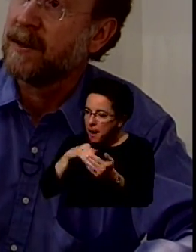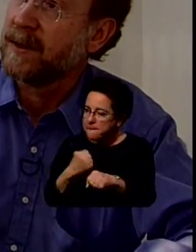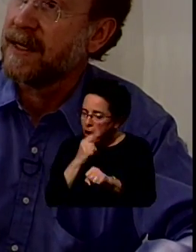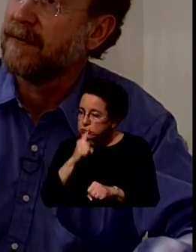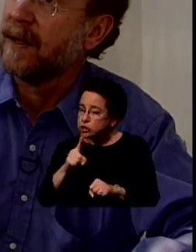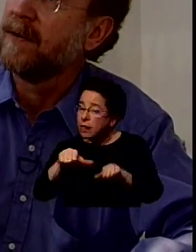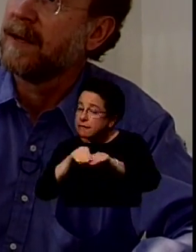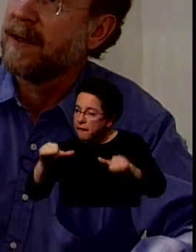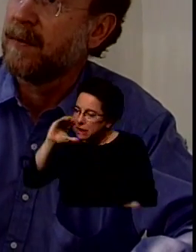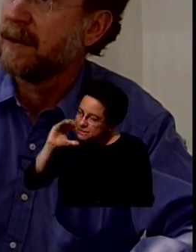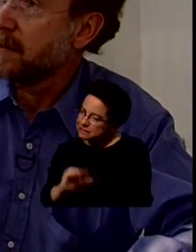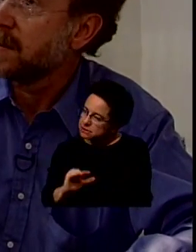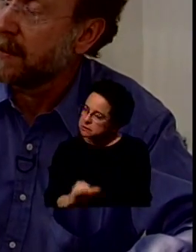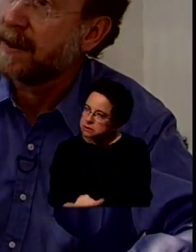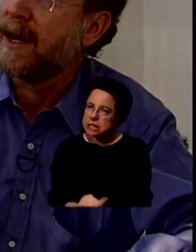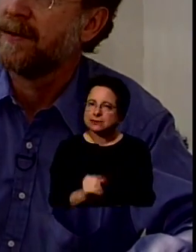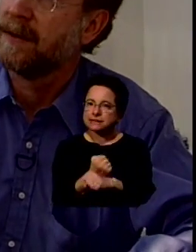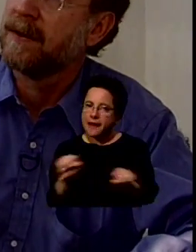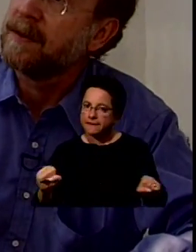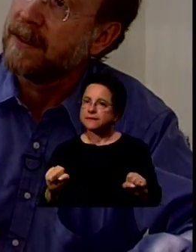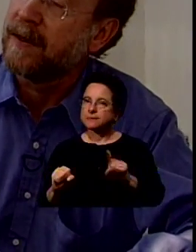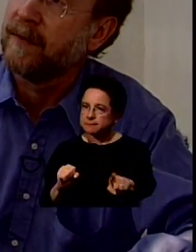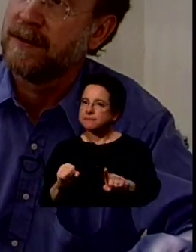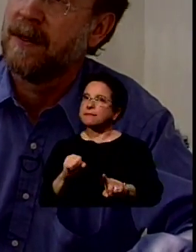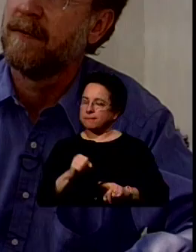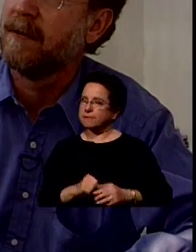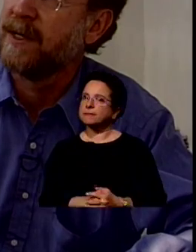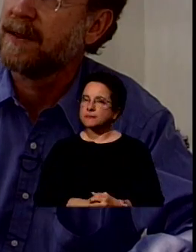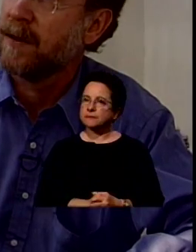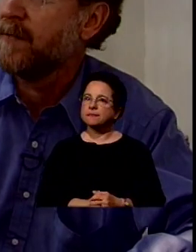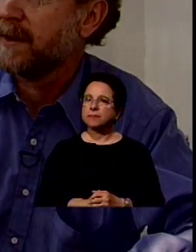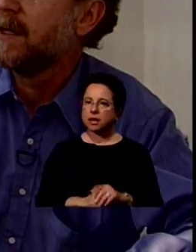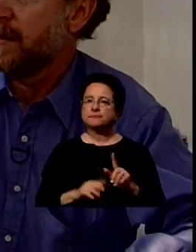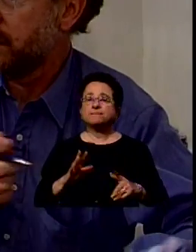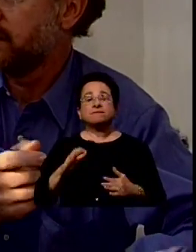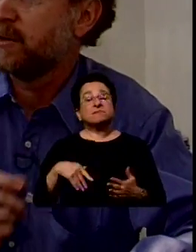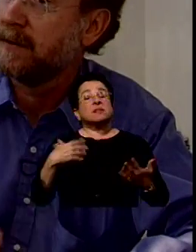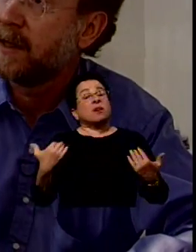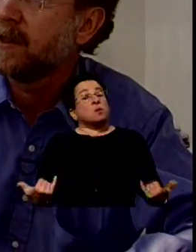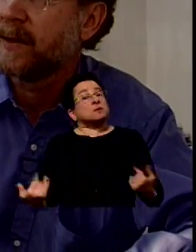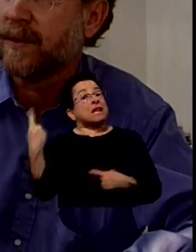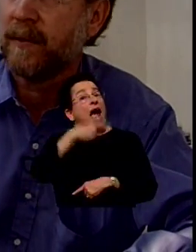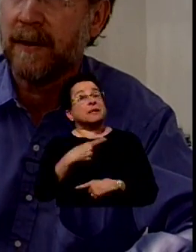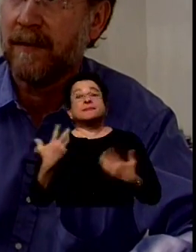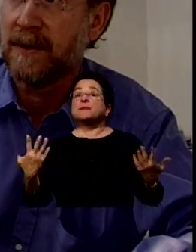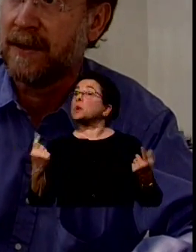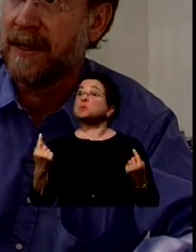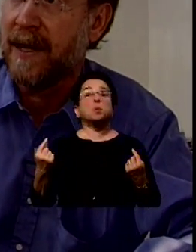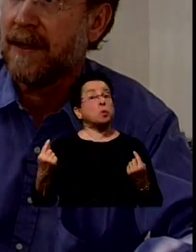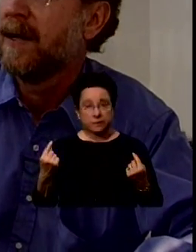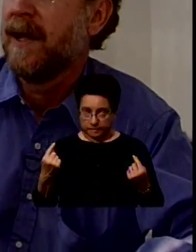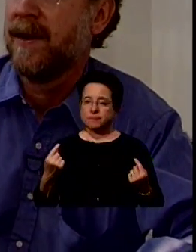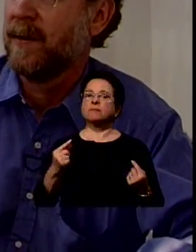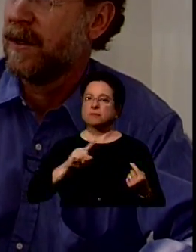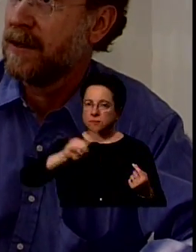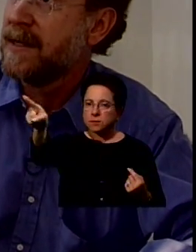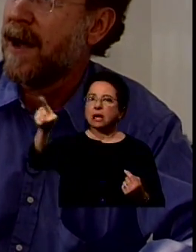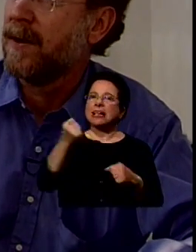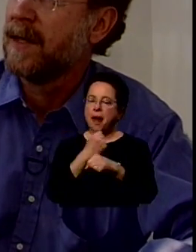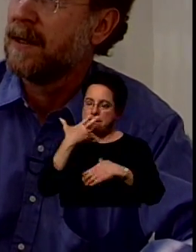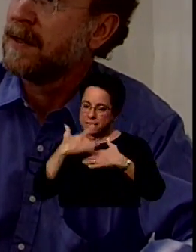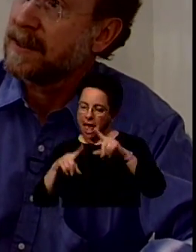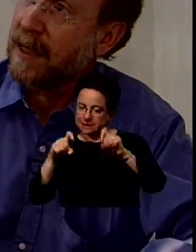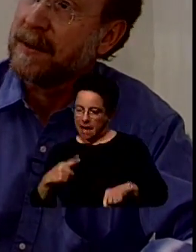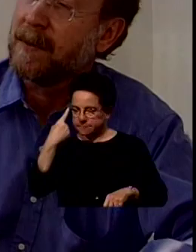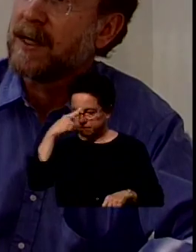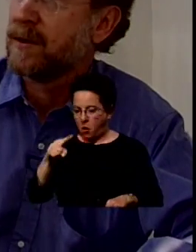they get down to a safe level, and then we can lengthen out the intervals of checks. So hopefully the kids will get their blood levels done today, and they'll be good and